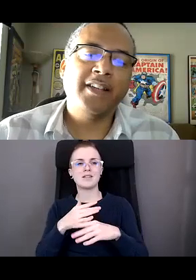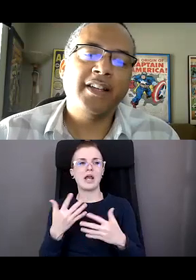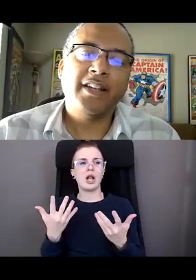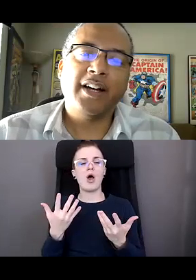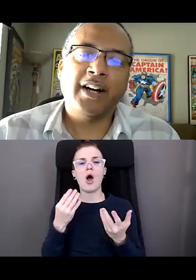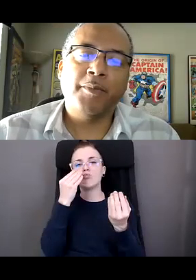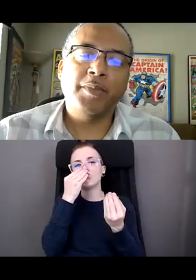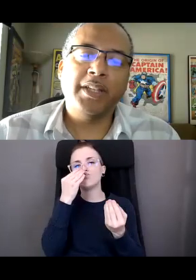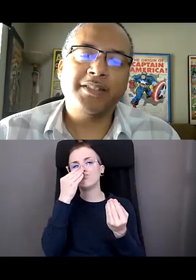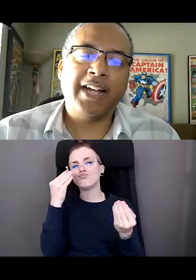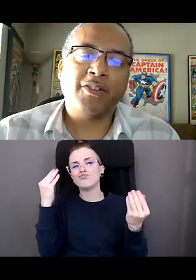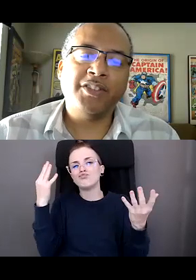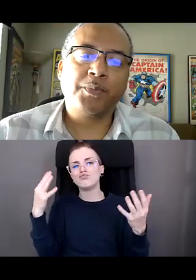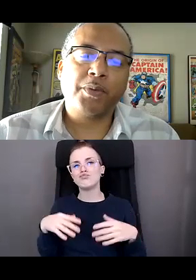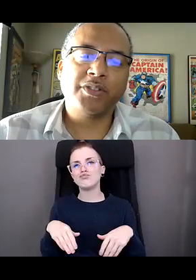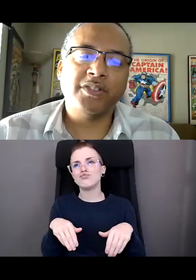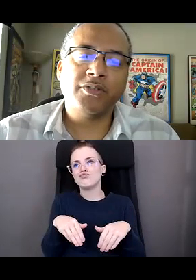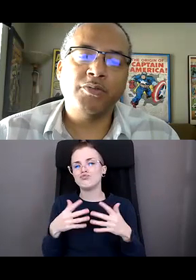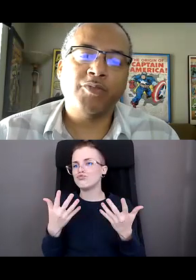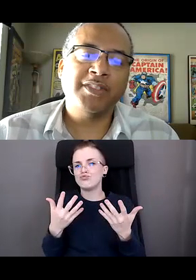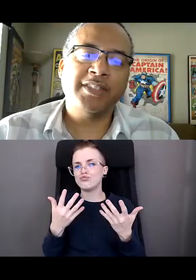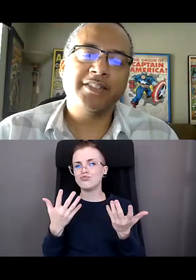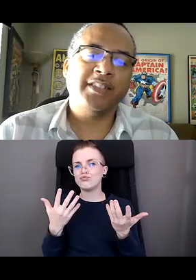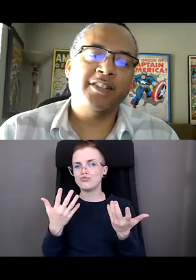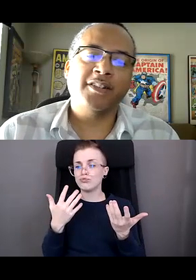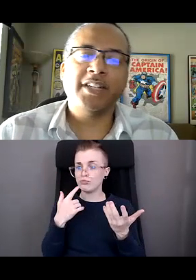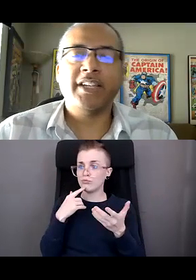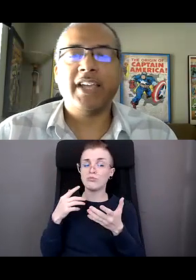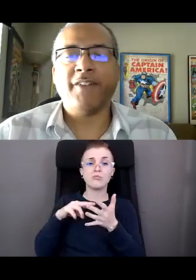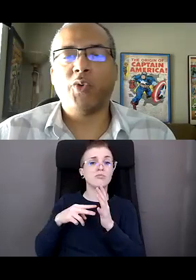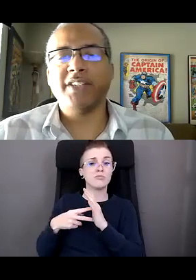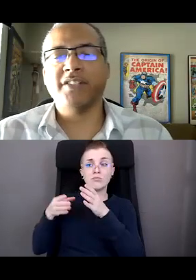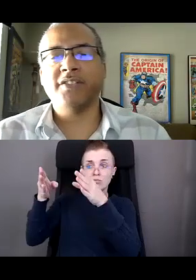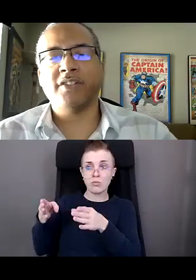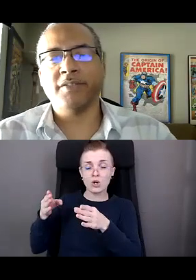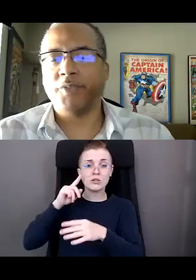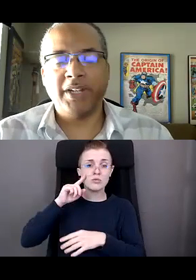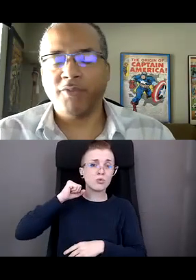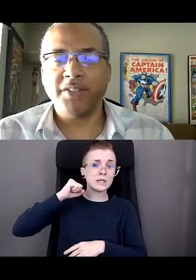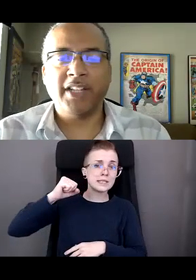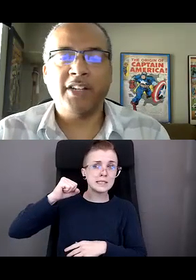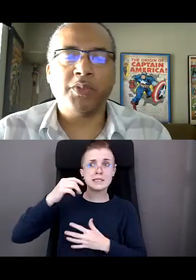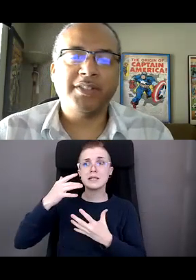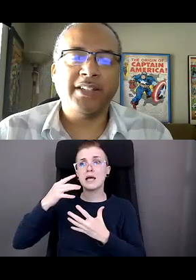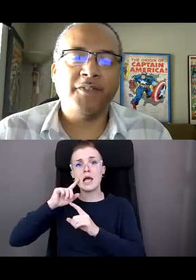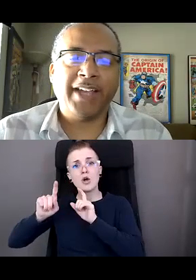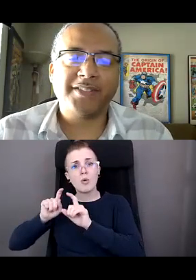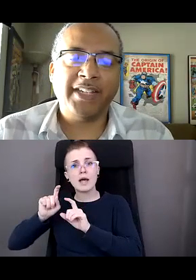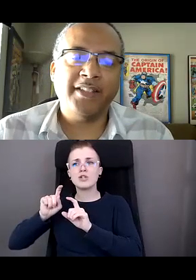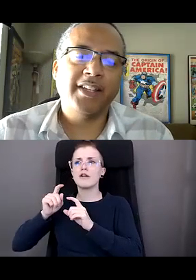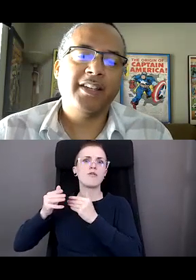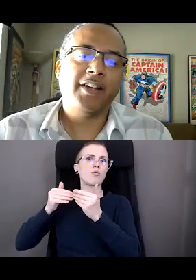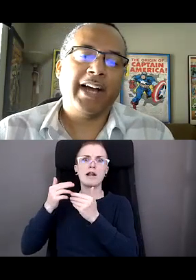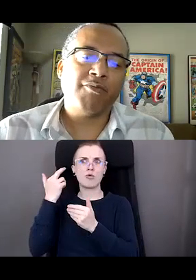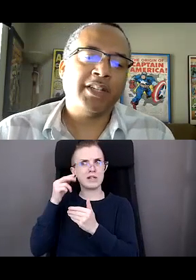that it's not only just persons who are resistant or have questions or for whatever reason they don't want to take the